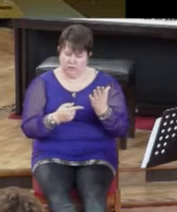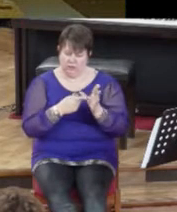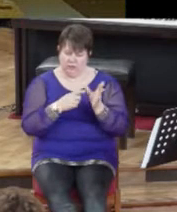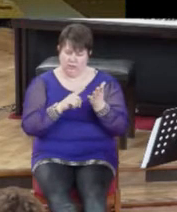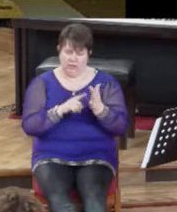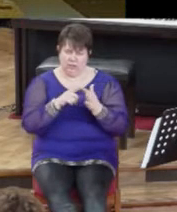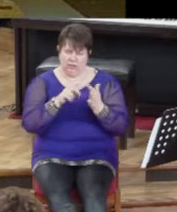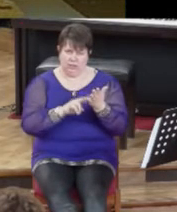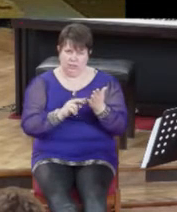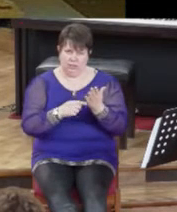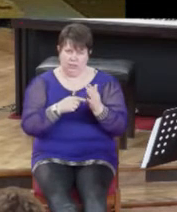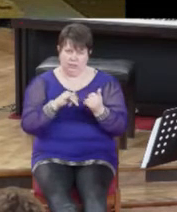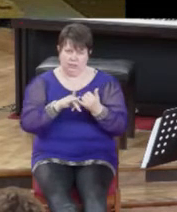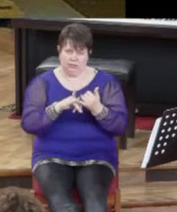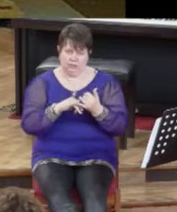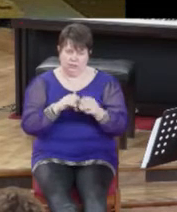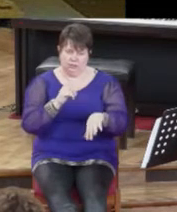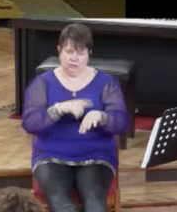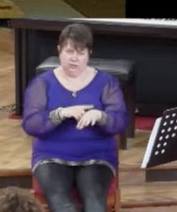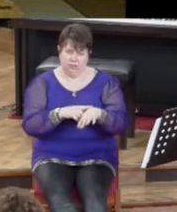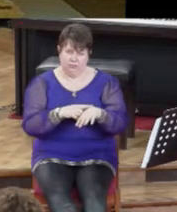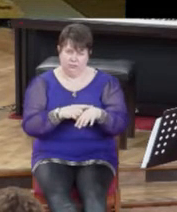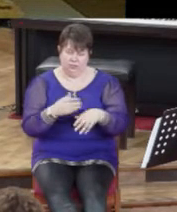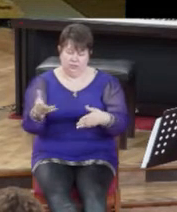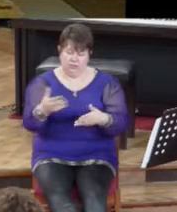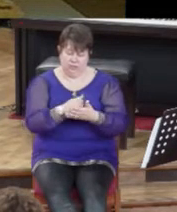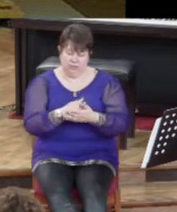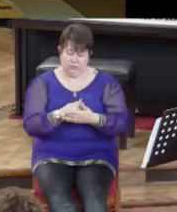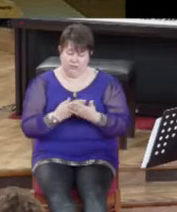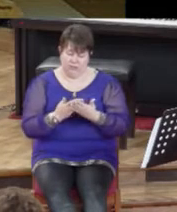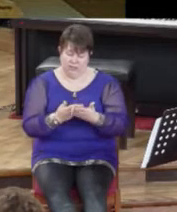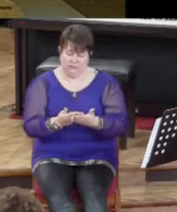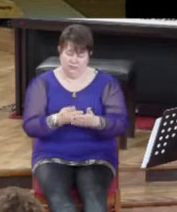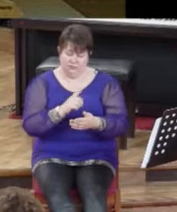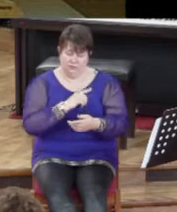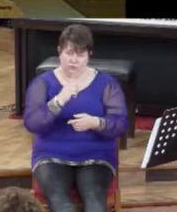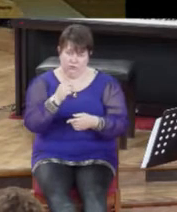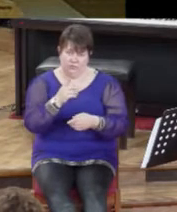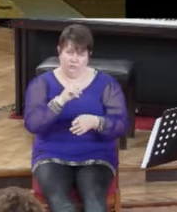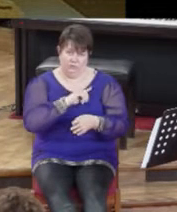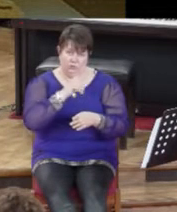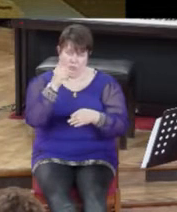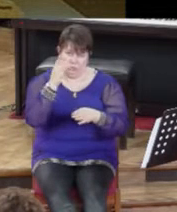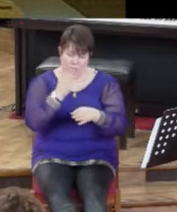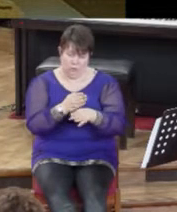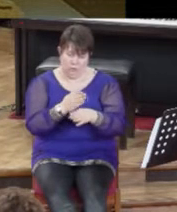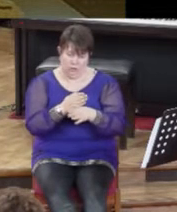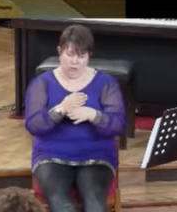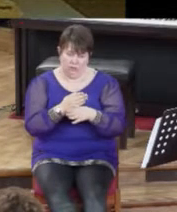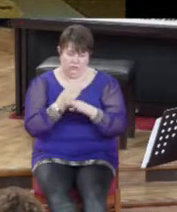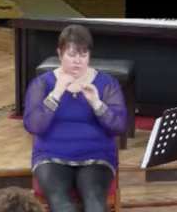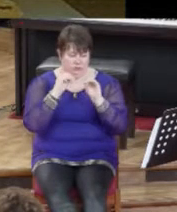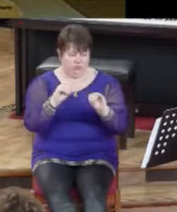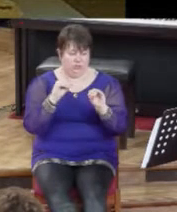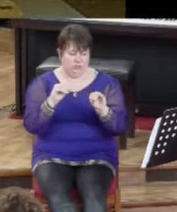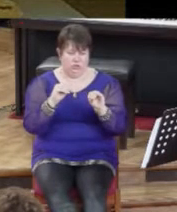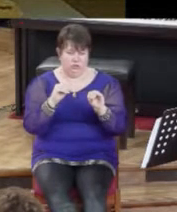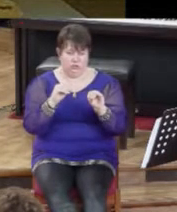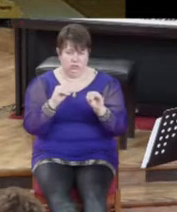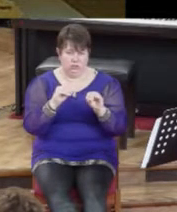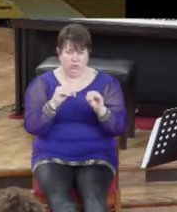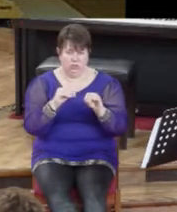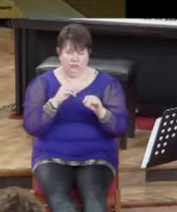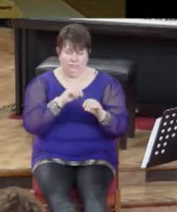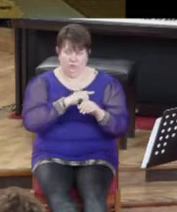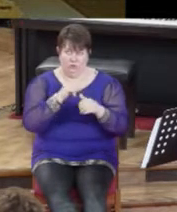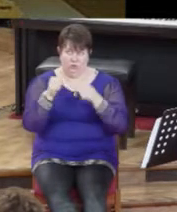time. Take these gifts, we pray, for the work of your ministry, for the spreading of the gospel, and to the